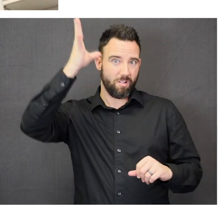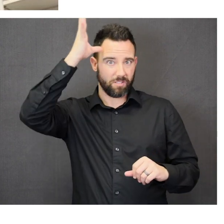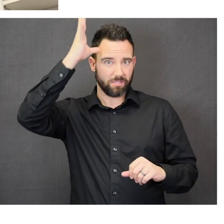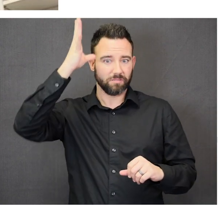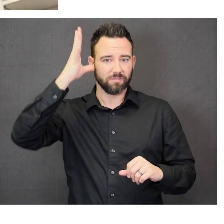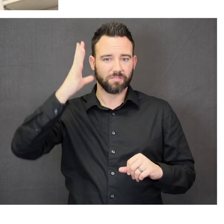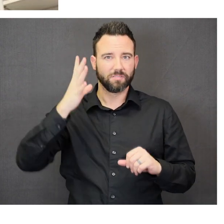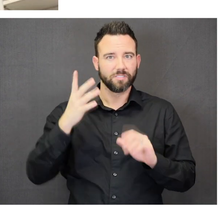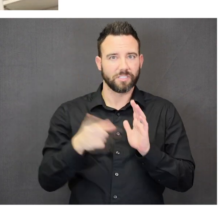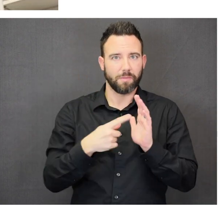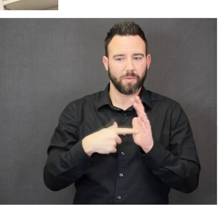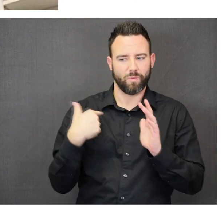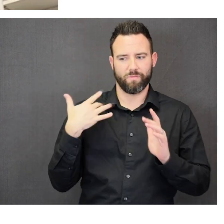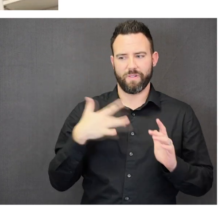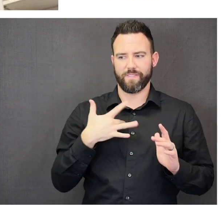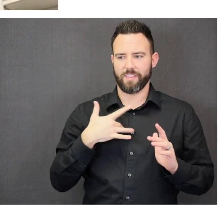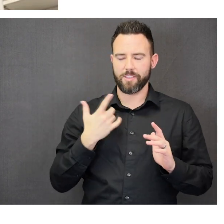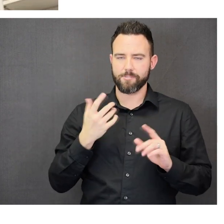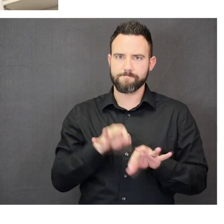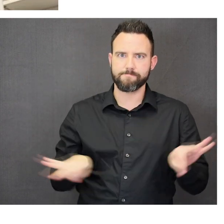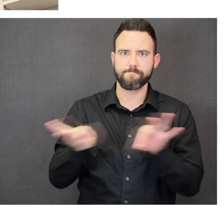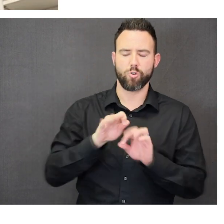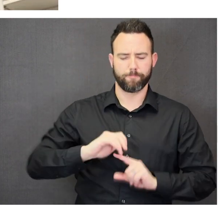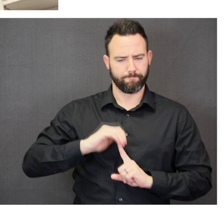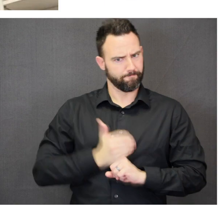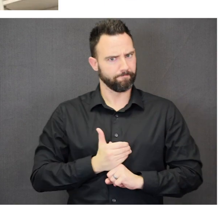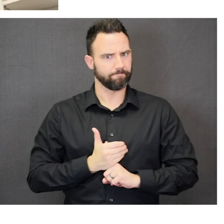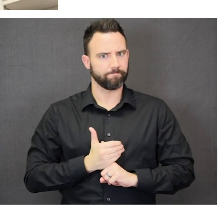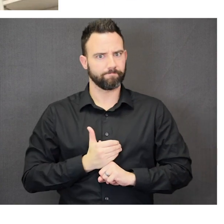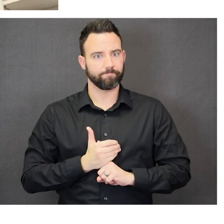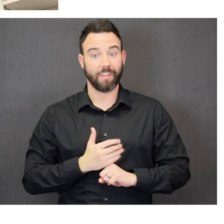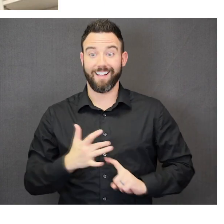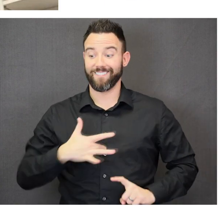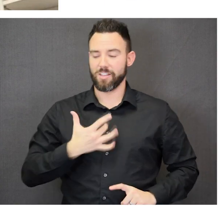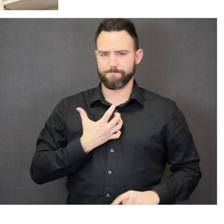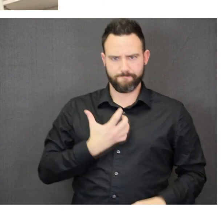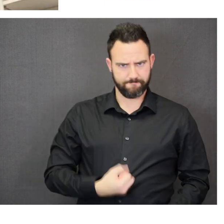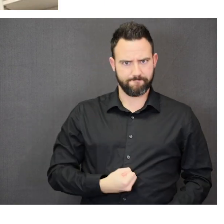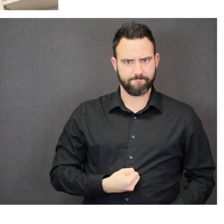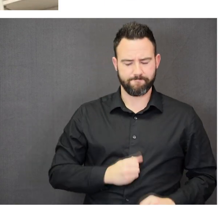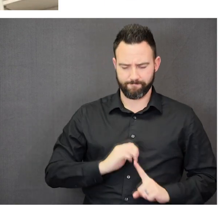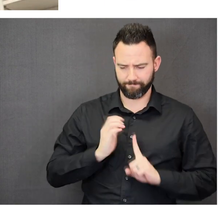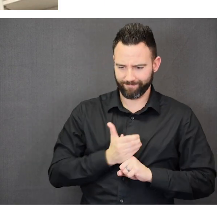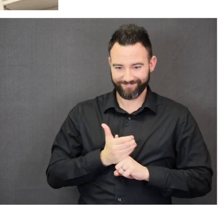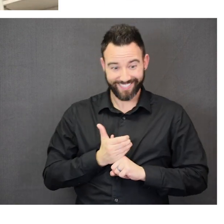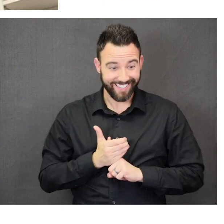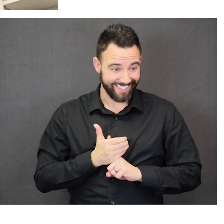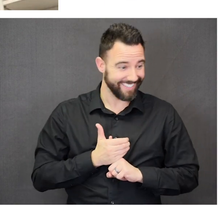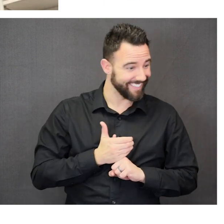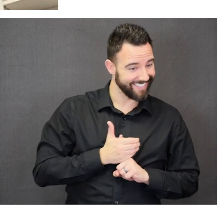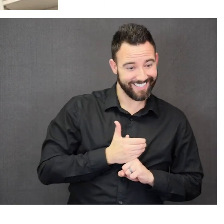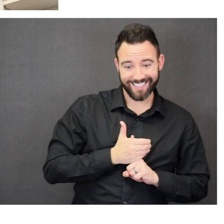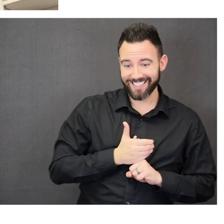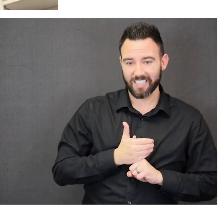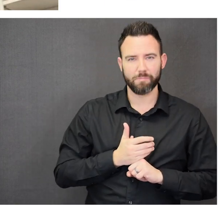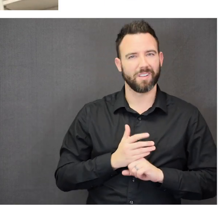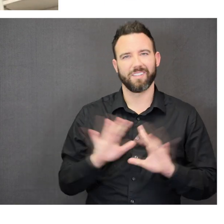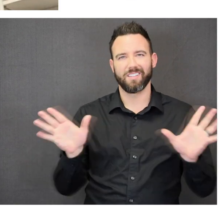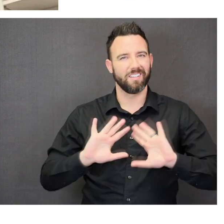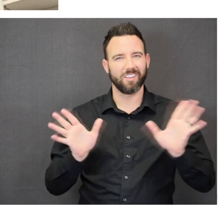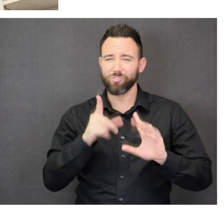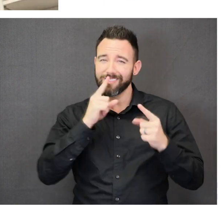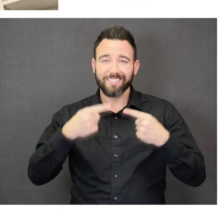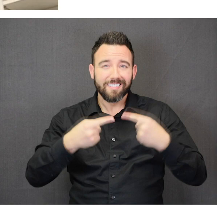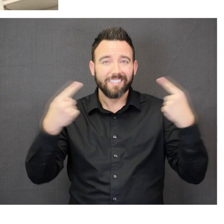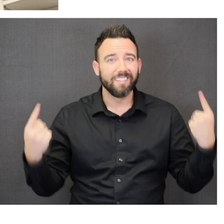really honest about what's going on inside of us. And yet the reality is that our children need honesty. And it's not just our